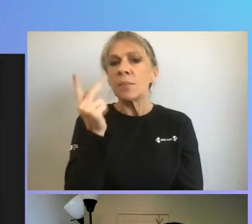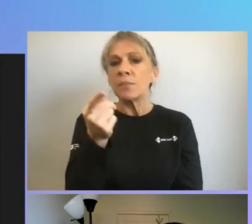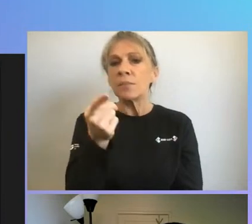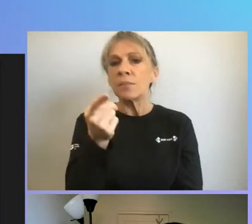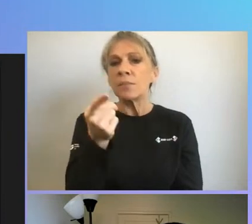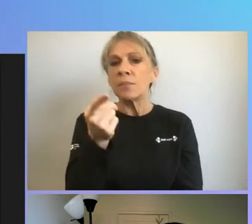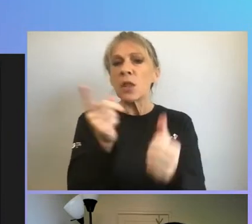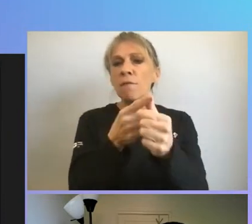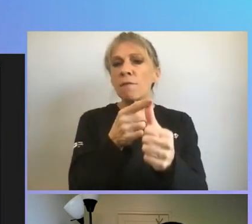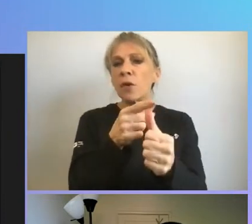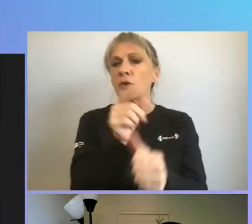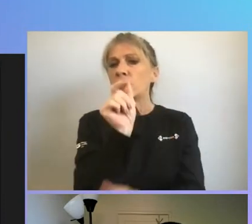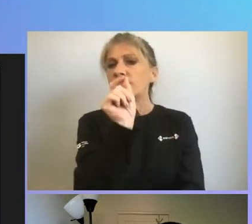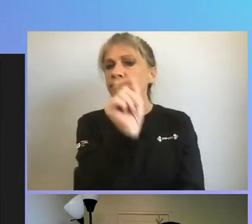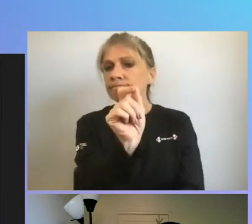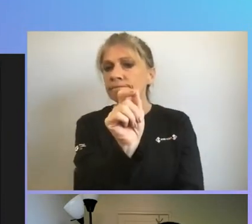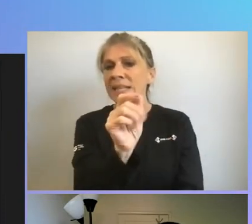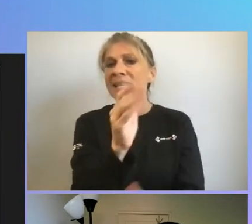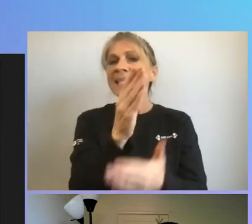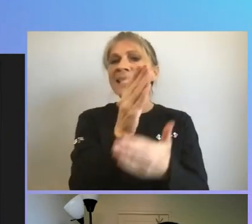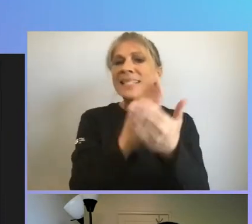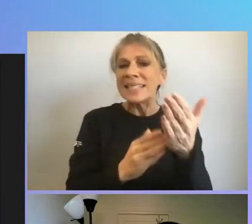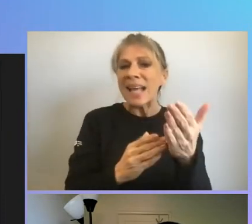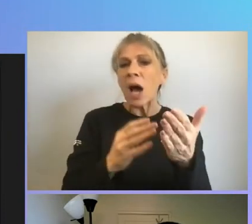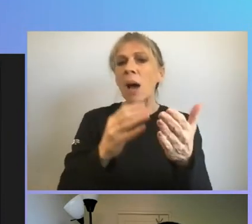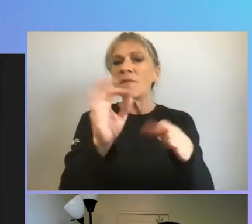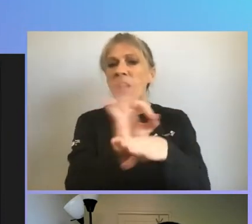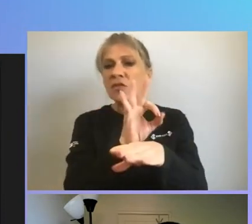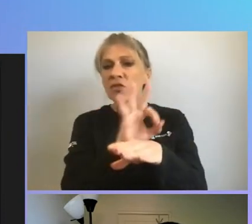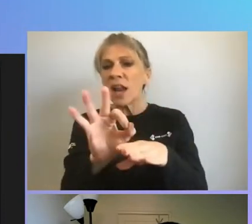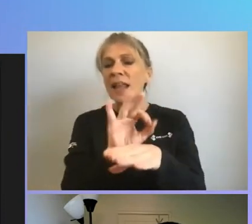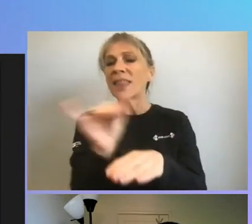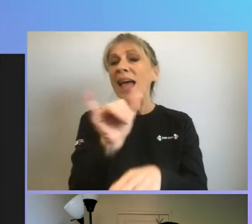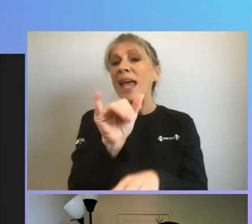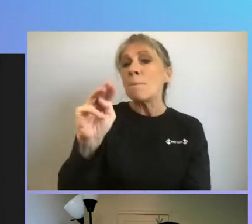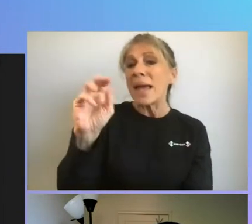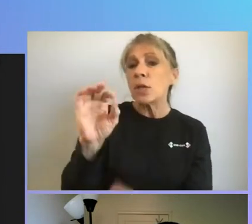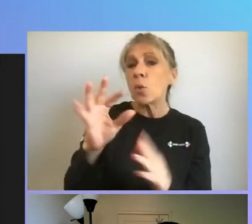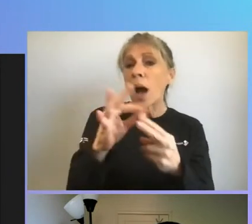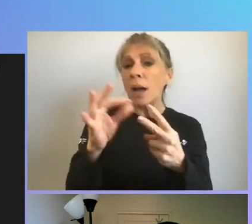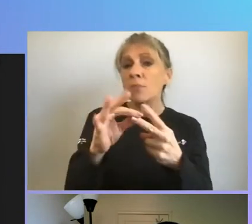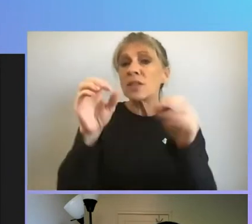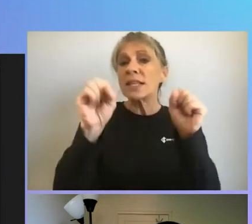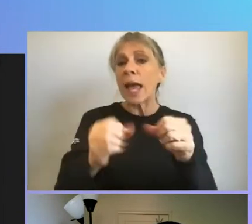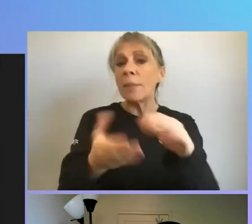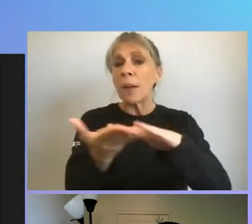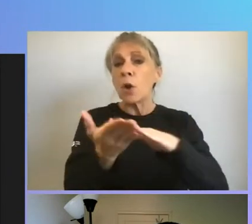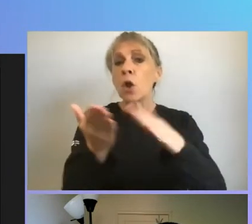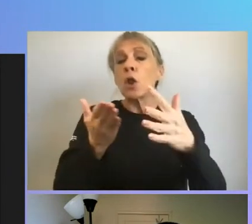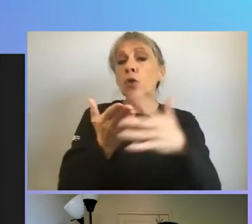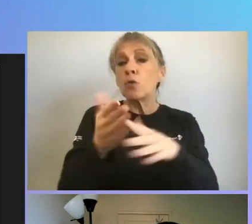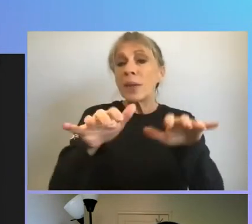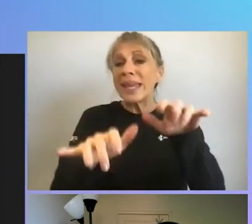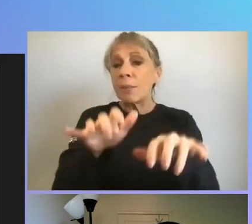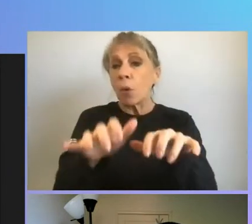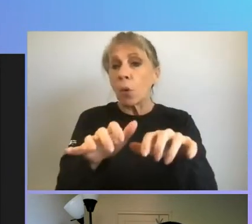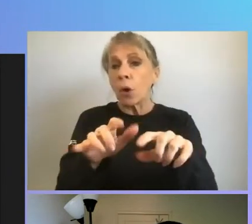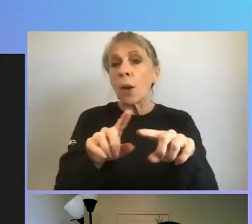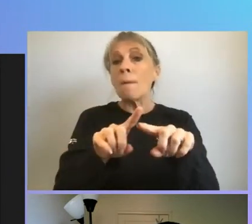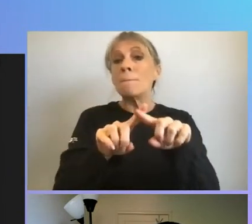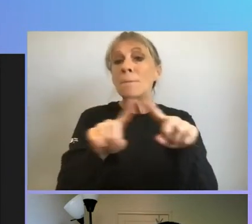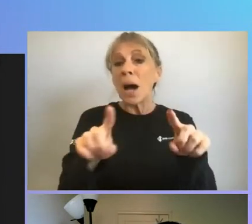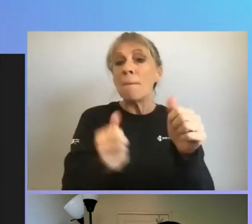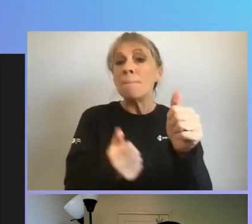first bullet point, some Illustrator functionalities such as menu options can be operated through a keyboard interface. However,